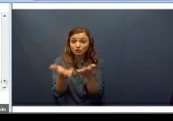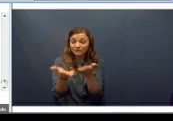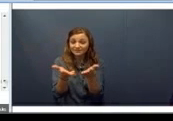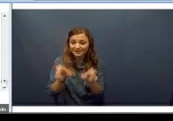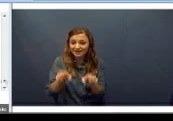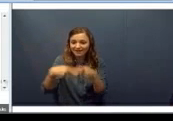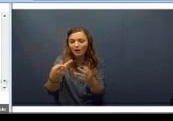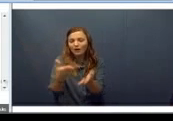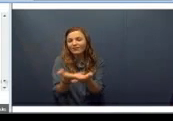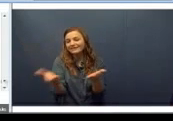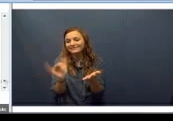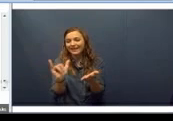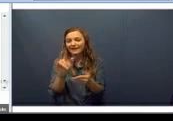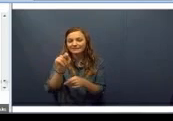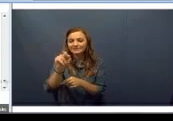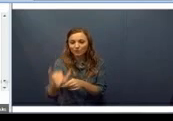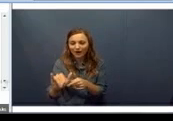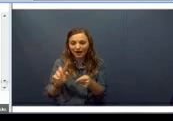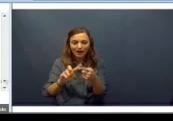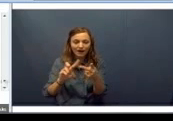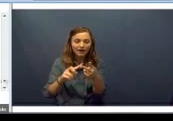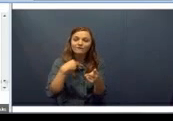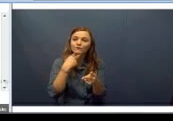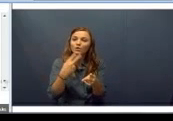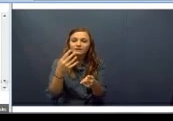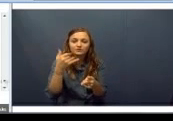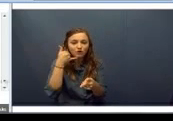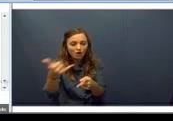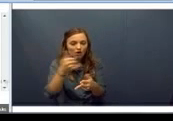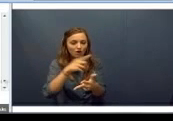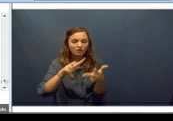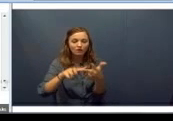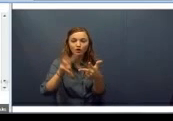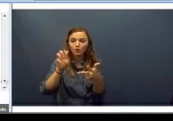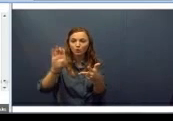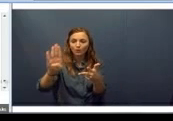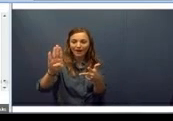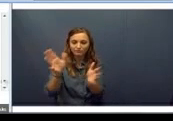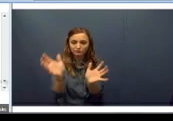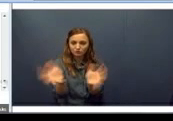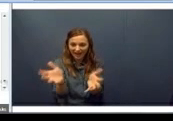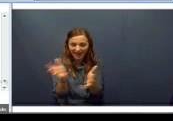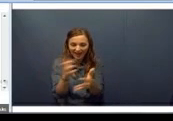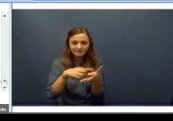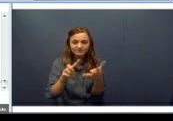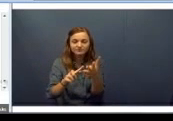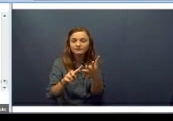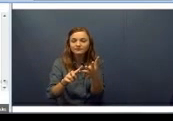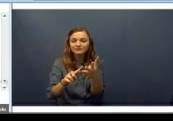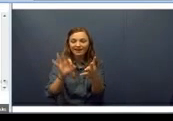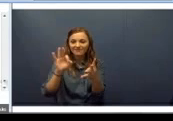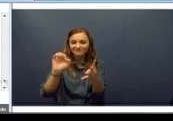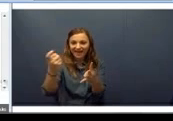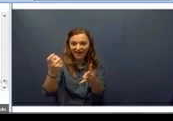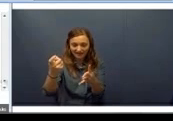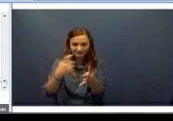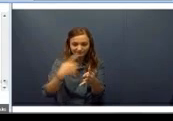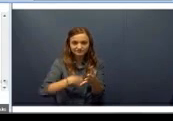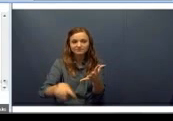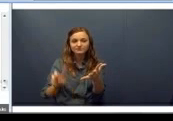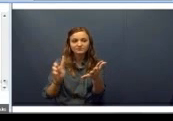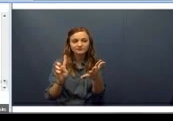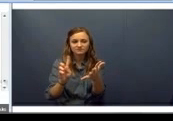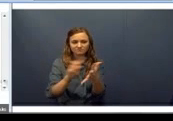of our services and our centers, we offer things like TTYs, voice call, web chat. We offer video